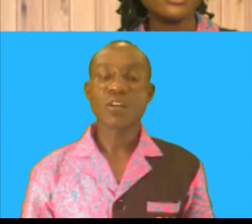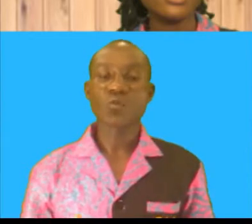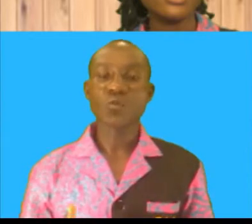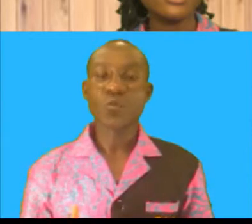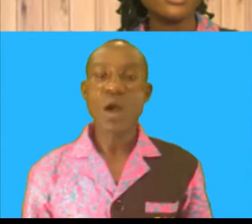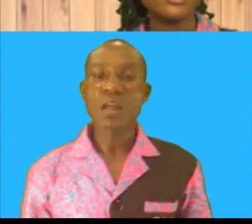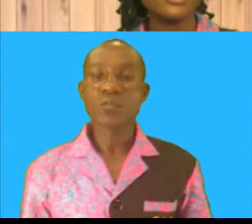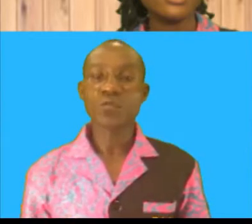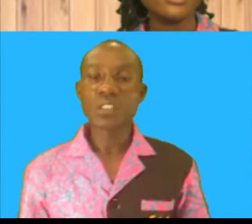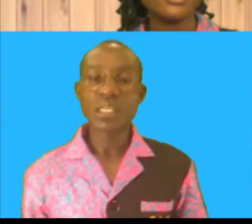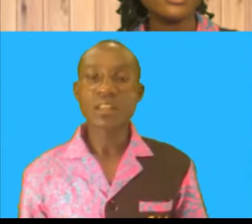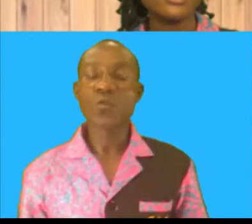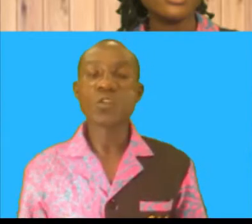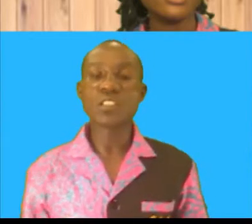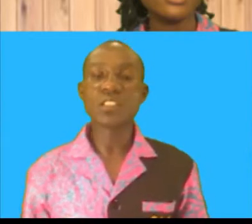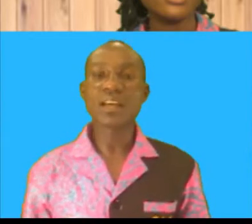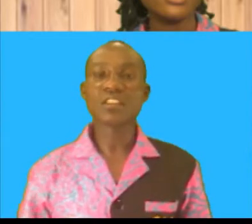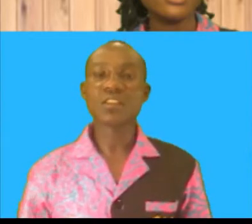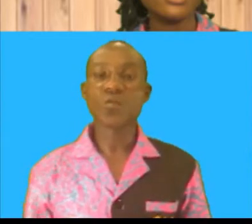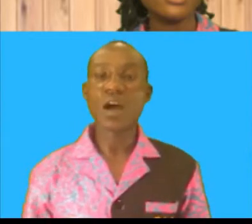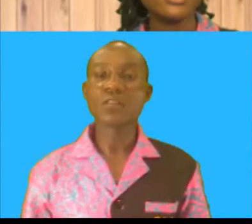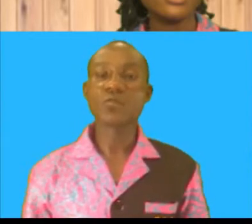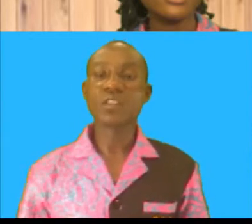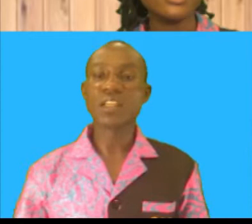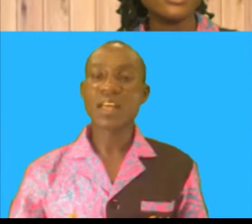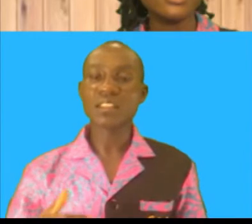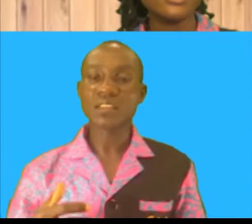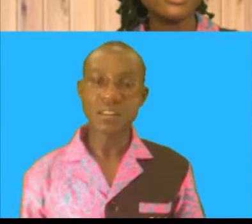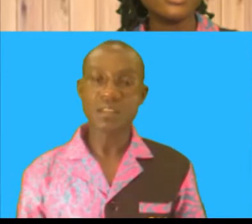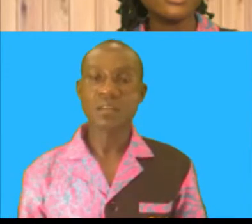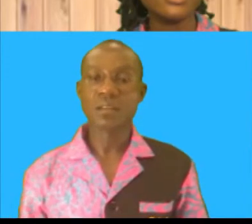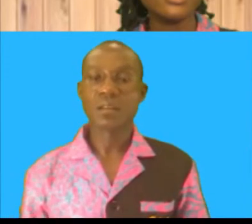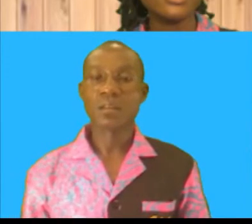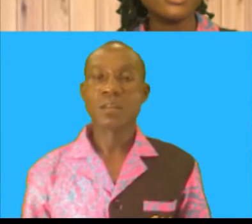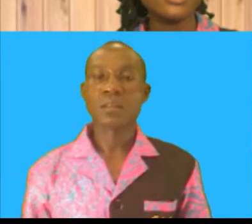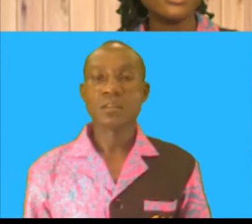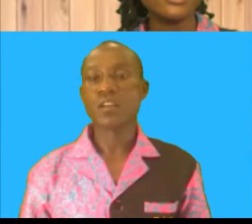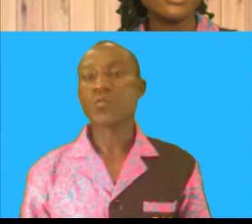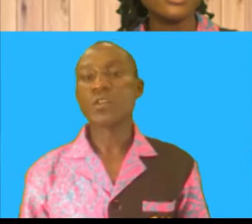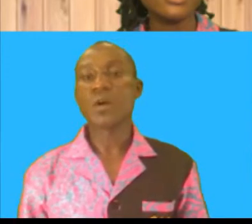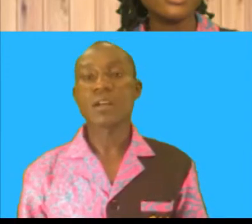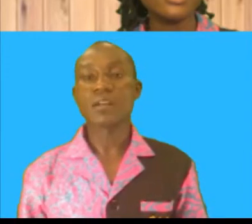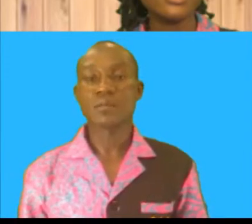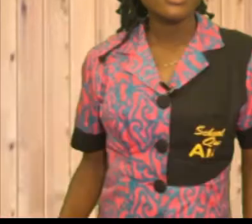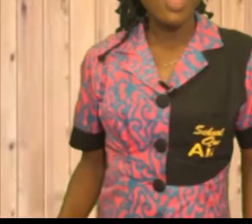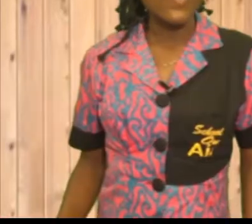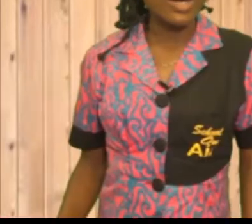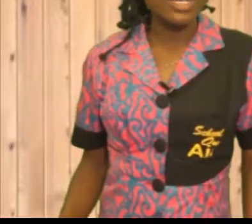Wato 1, 2, 3 da kunji na ce 1, 2, 3 na ce 3. Sai ku yi waka.